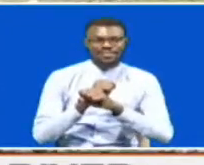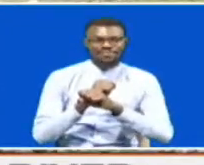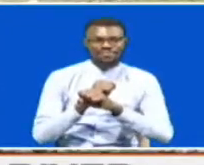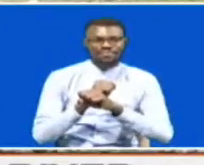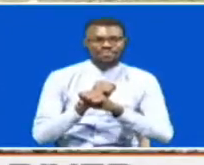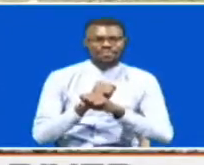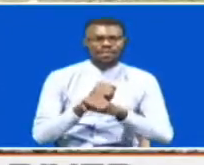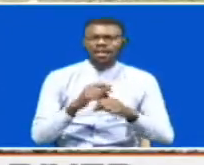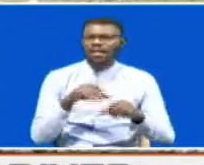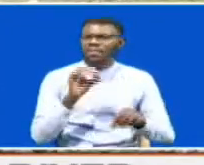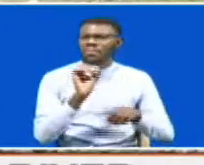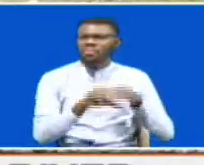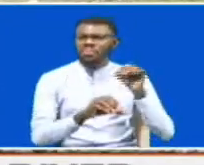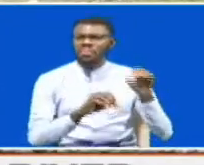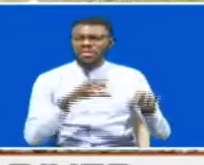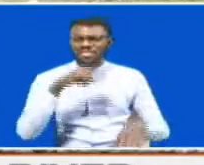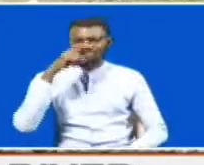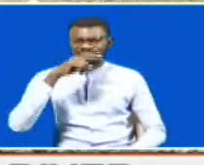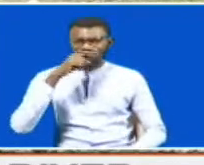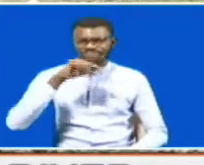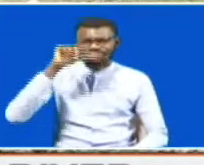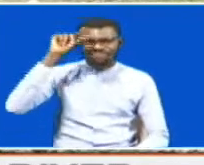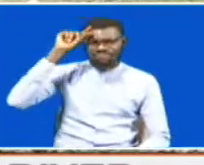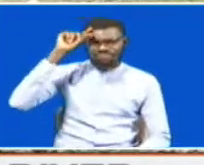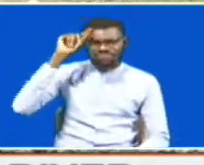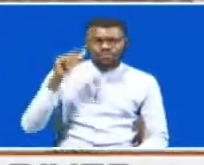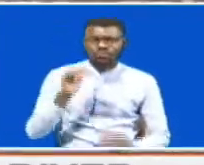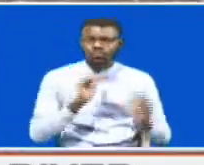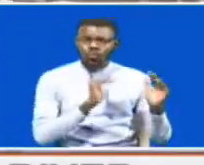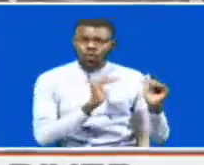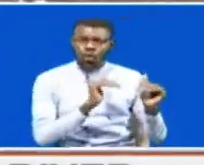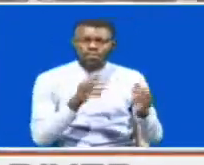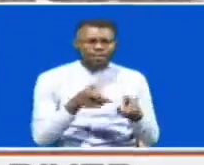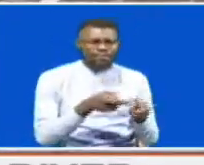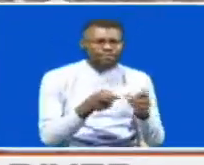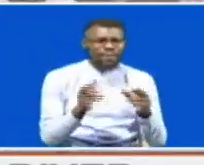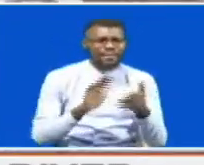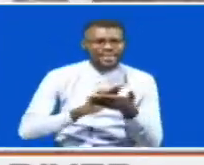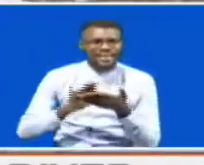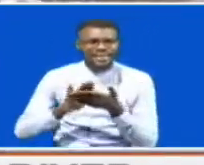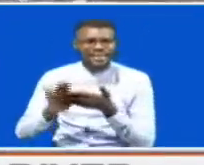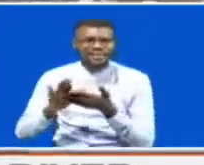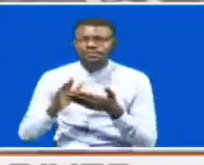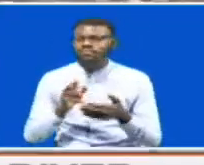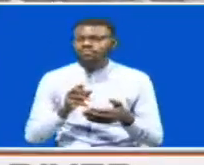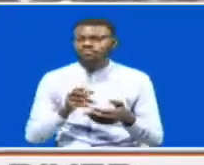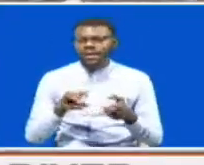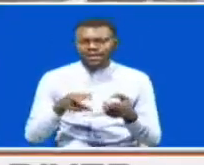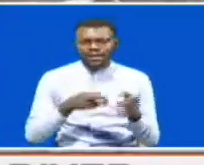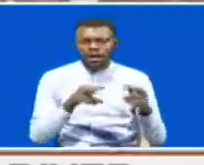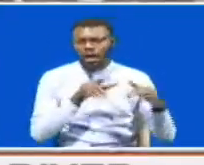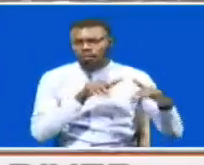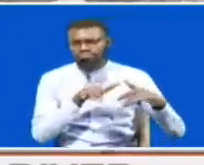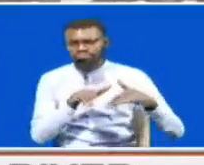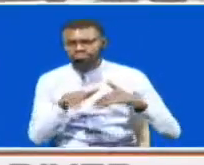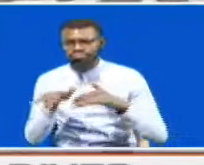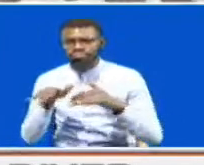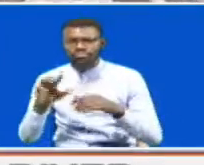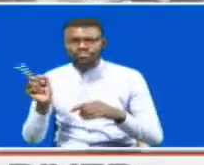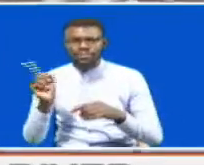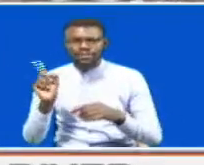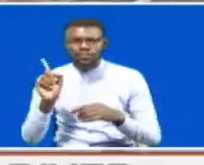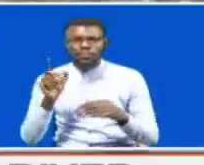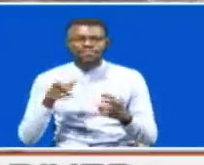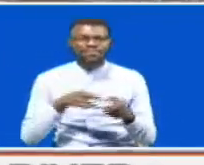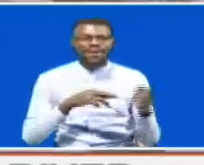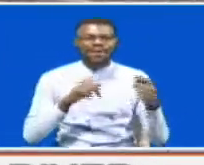Through the commission, the government hopes to reclaim rivers that empty their waters into the Nairobi River. Four counties,